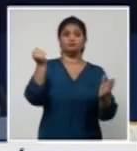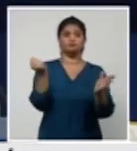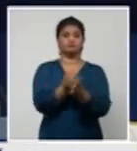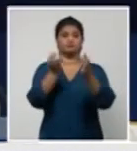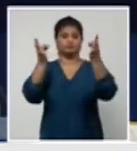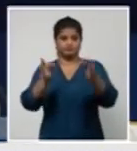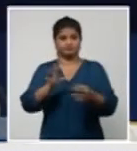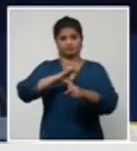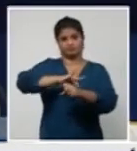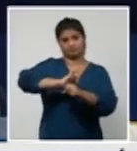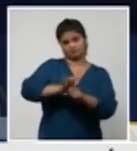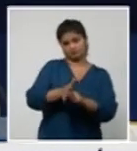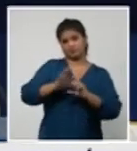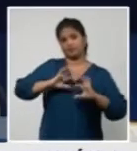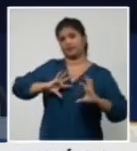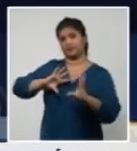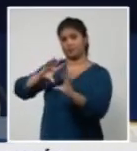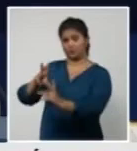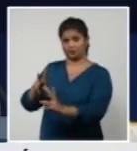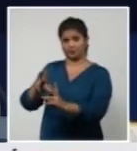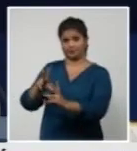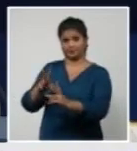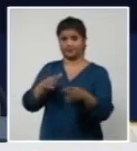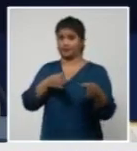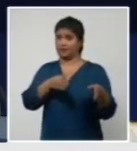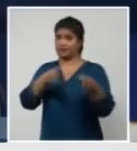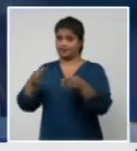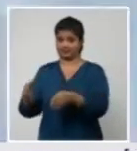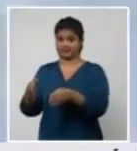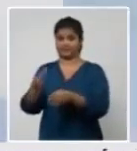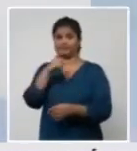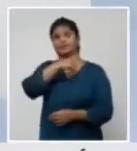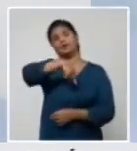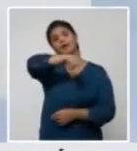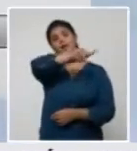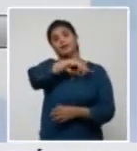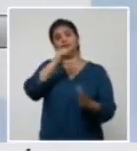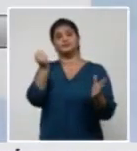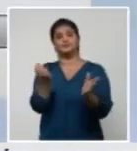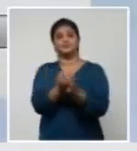which represents over 50%, well, in actual fact, it represents